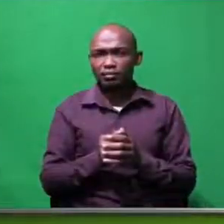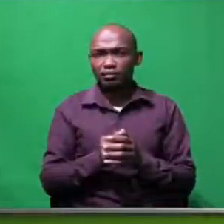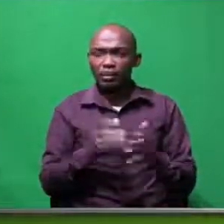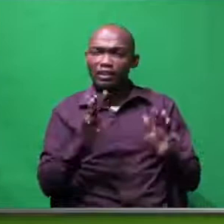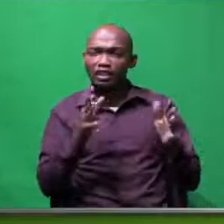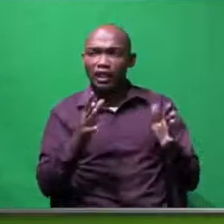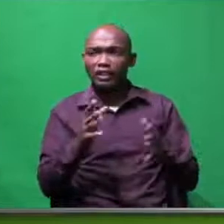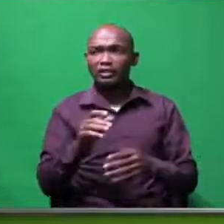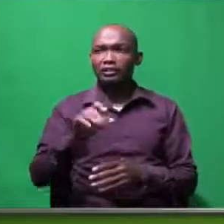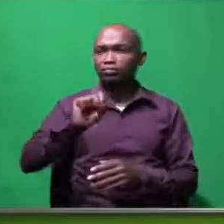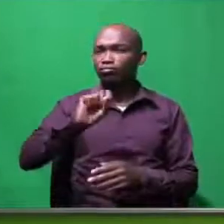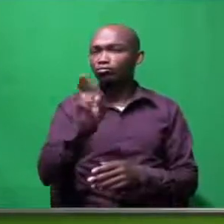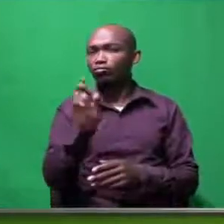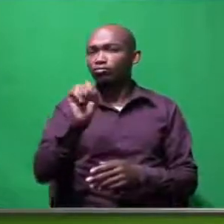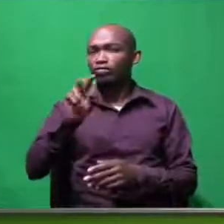Or shyness.